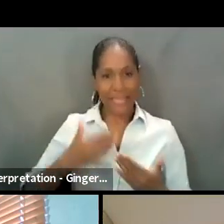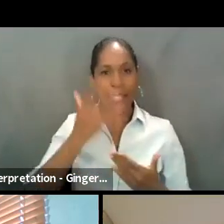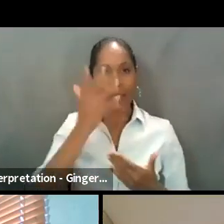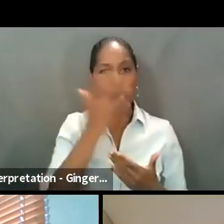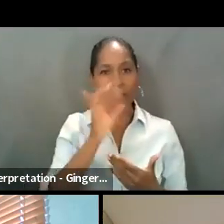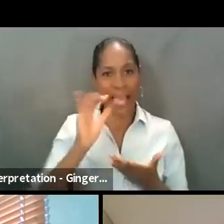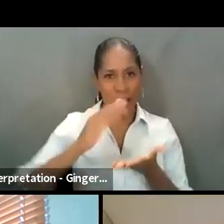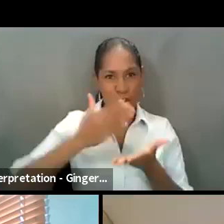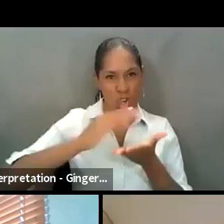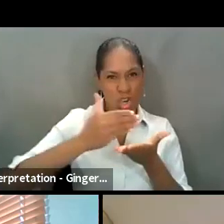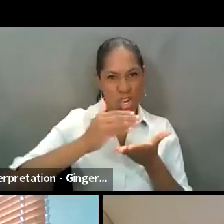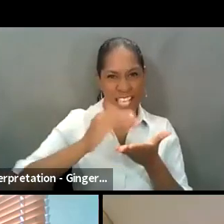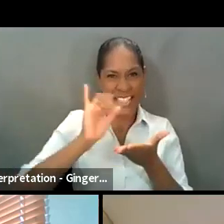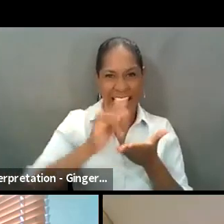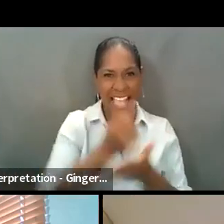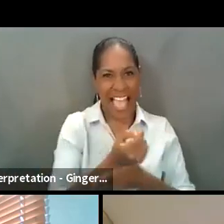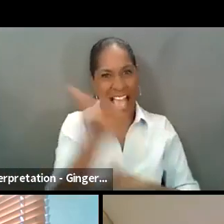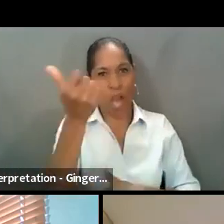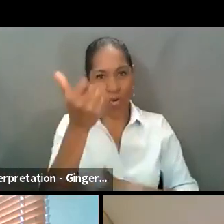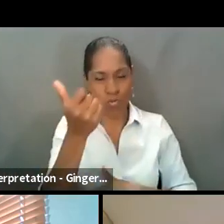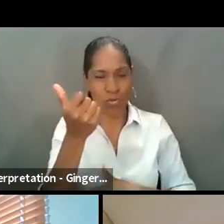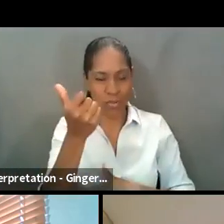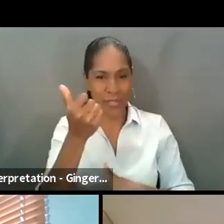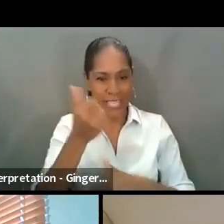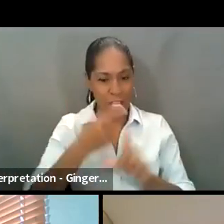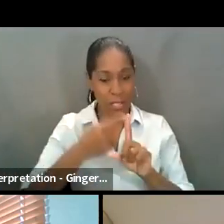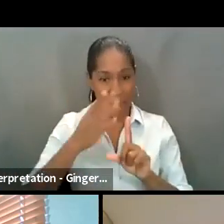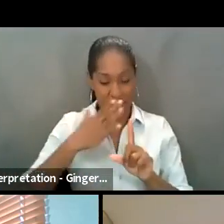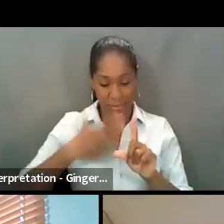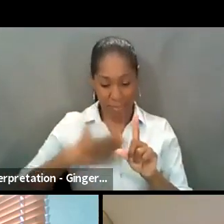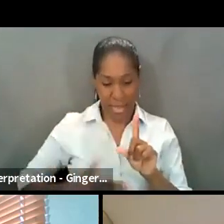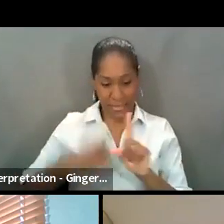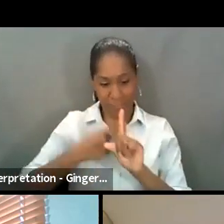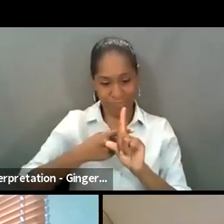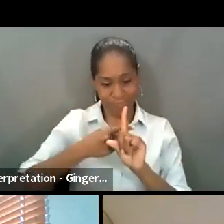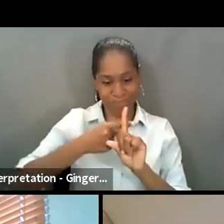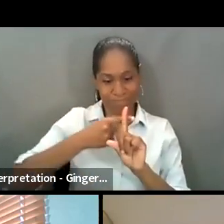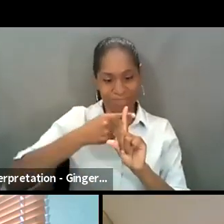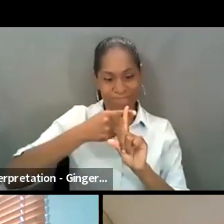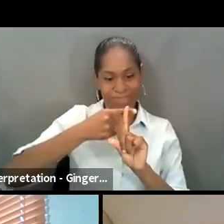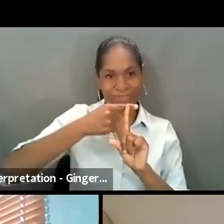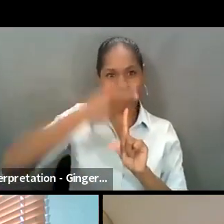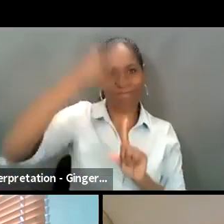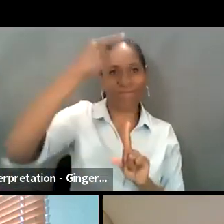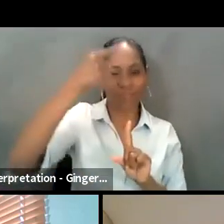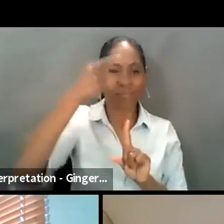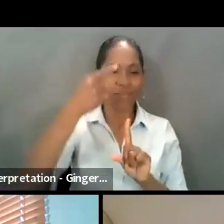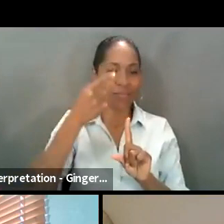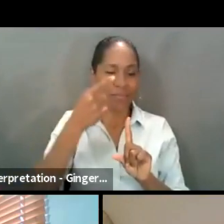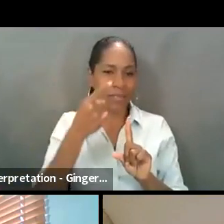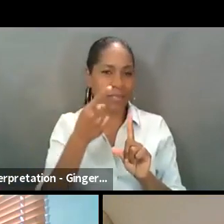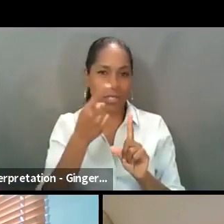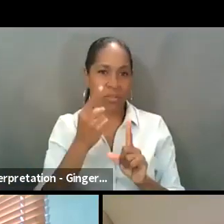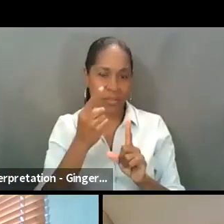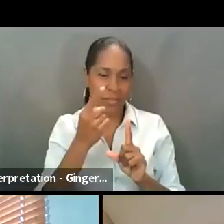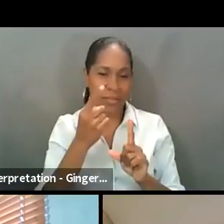that, those things break apart and kind of, they don't really dissolve, but that's kind of the